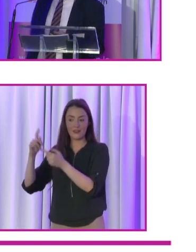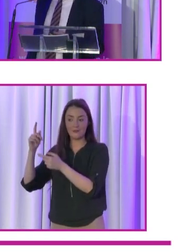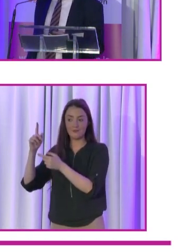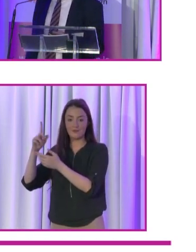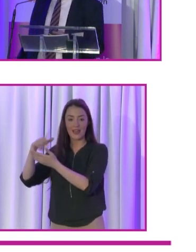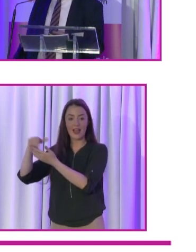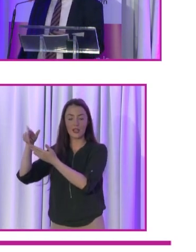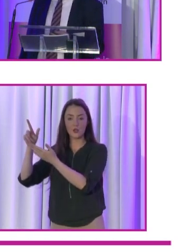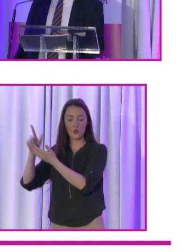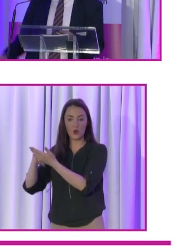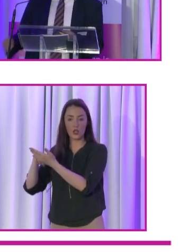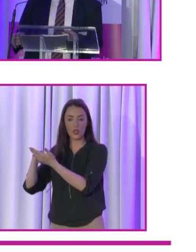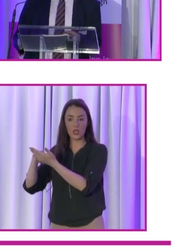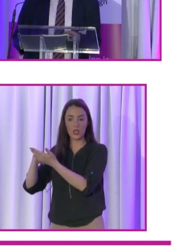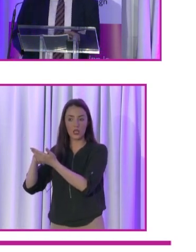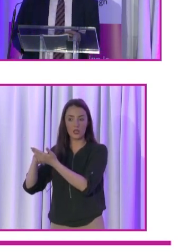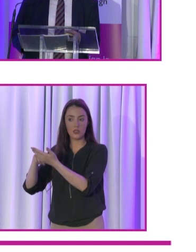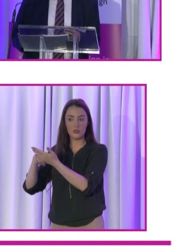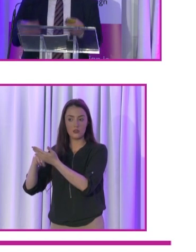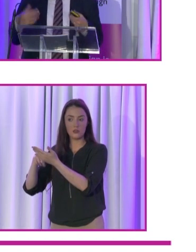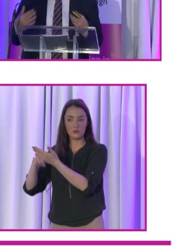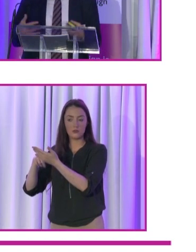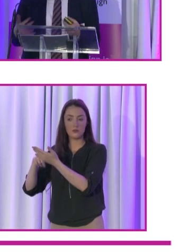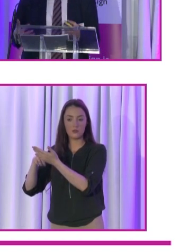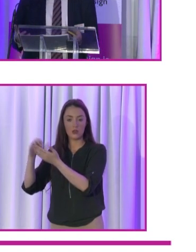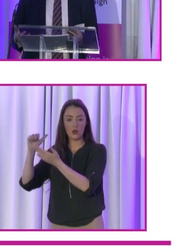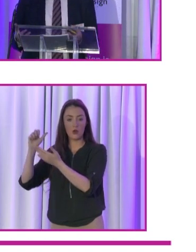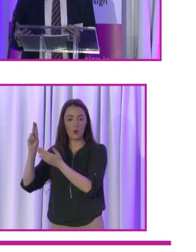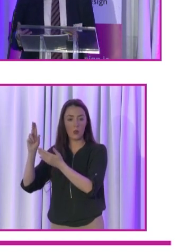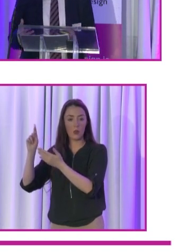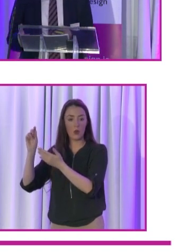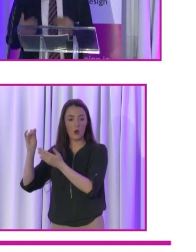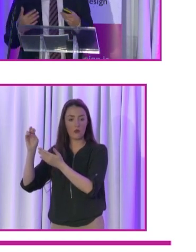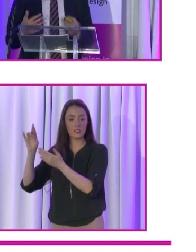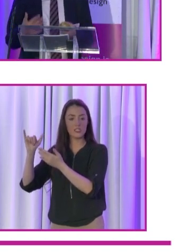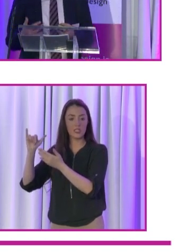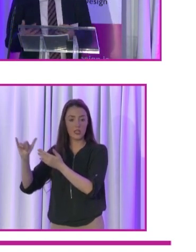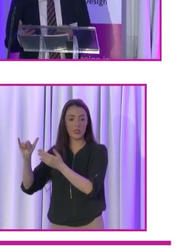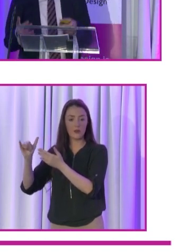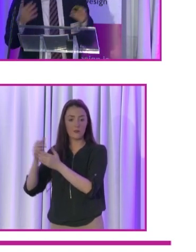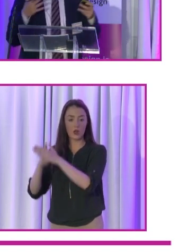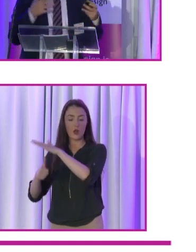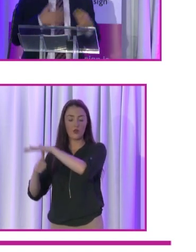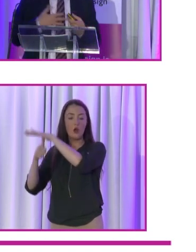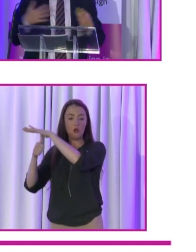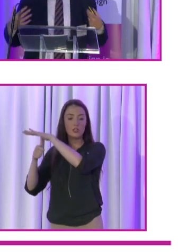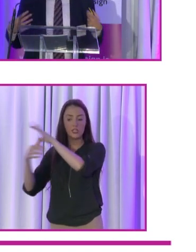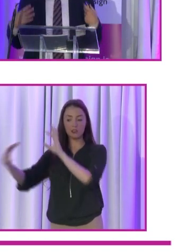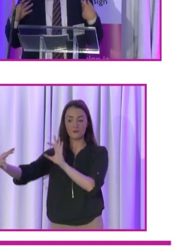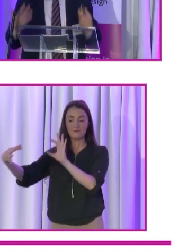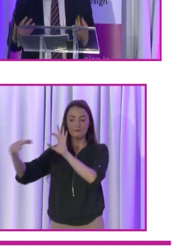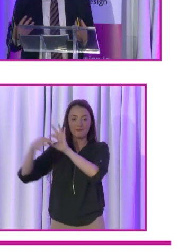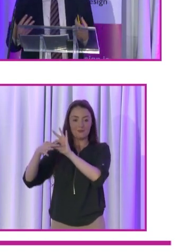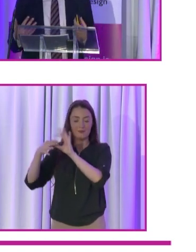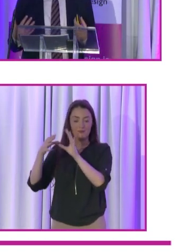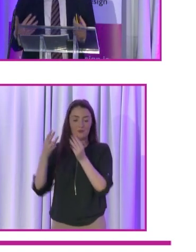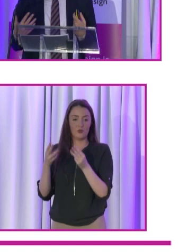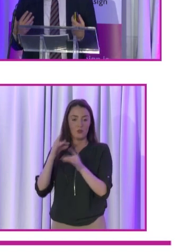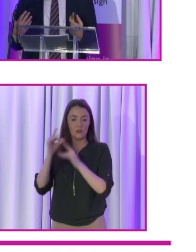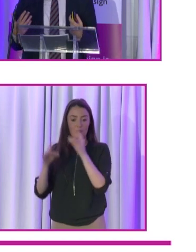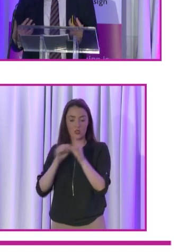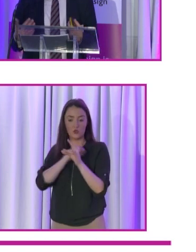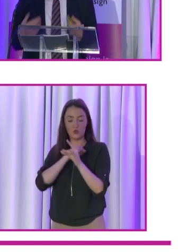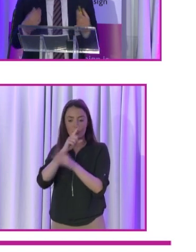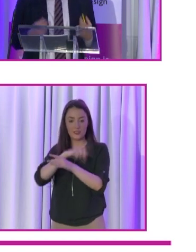electoral authorities to come up with the solutions. Because one thing is obviously the advocacy that the disability